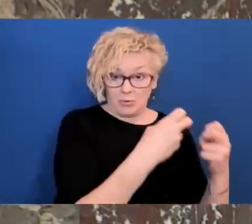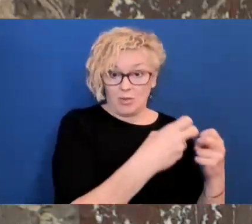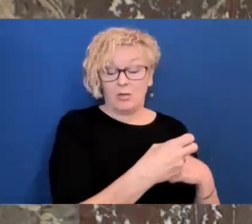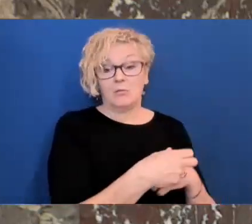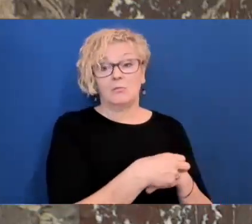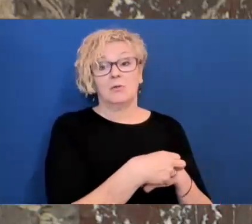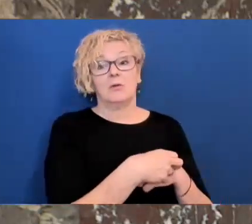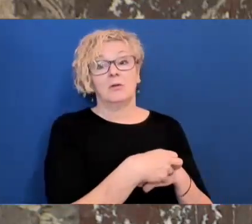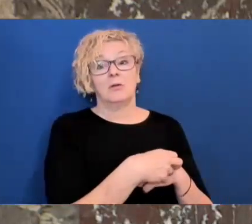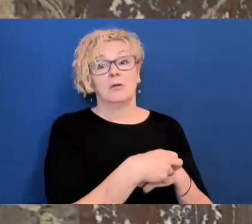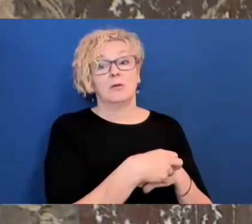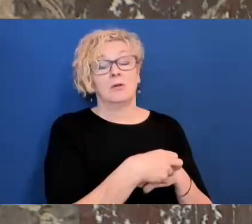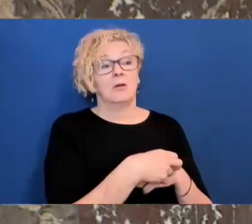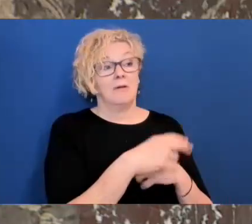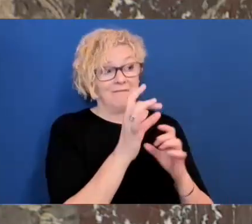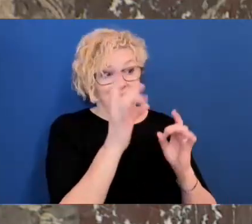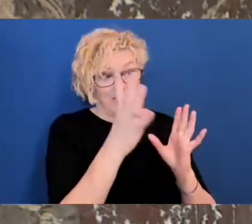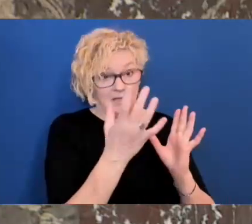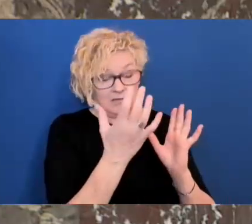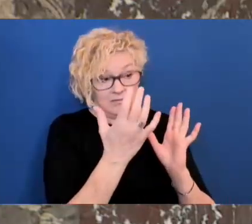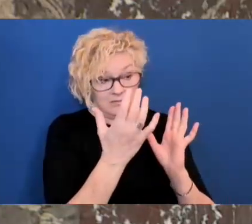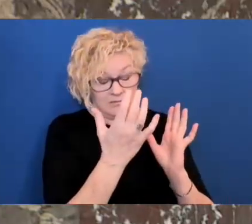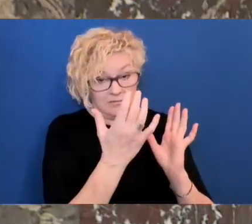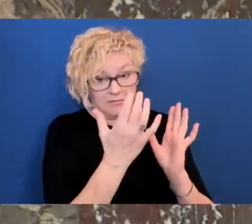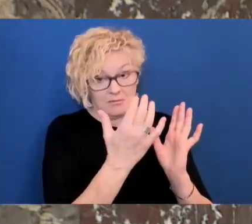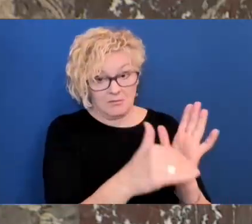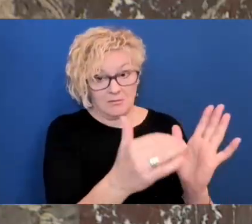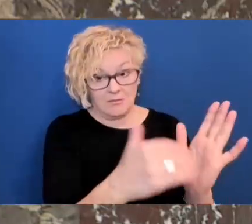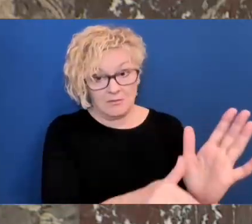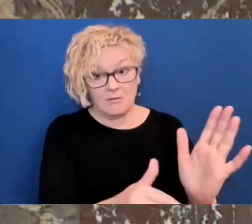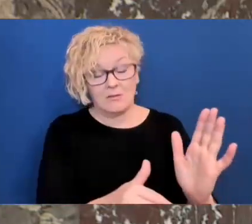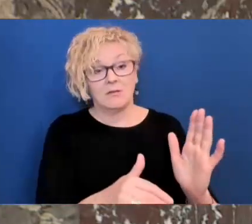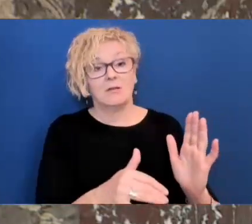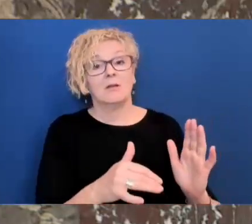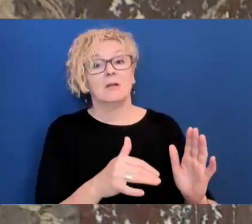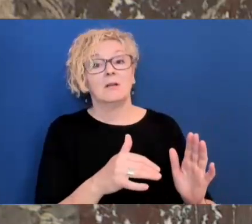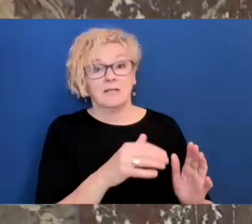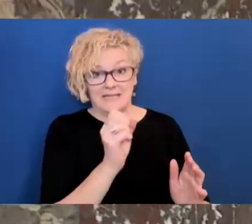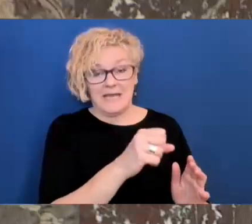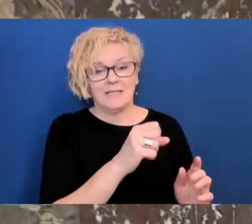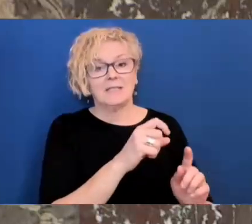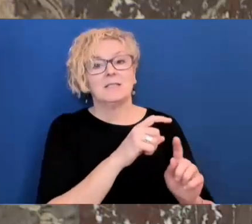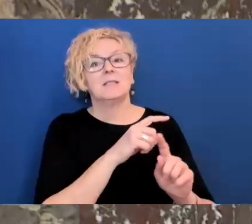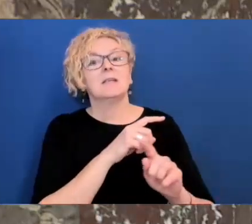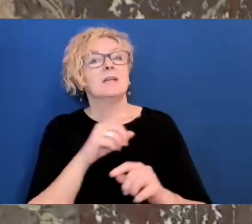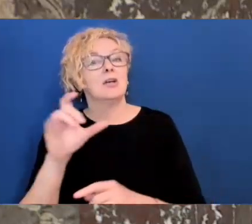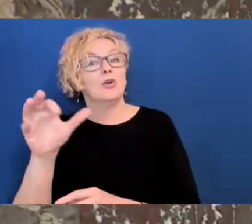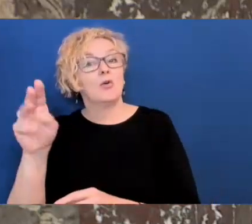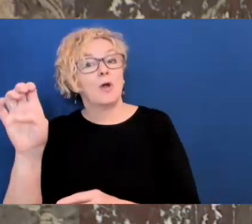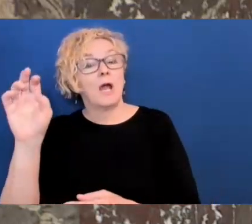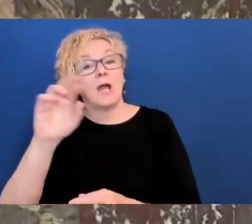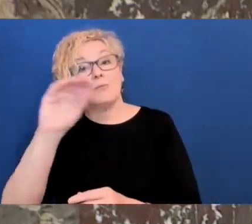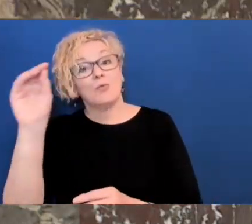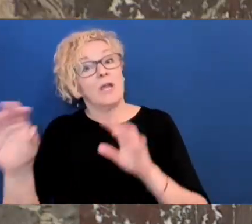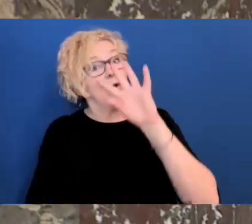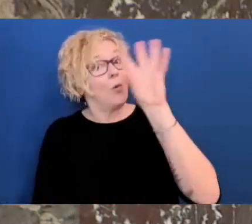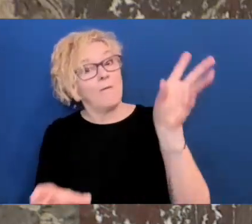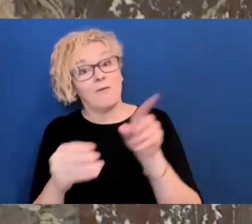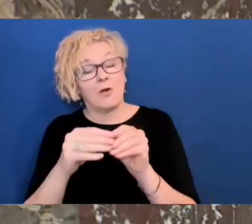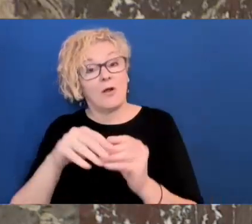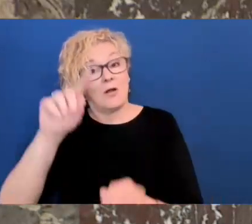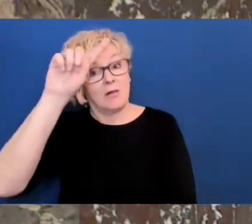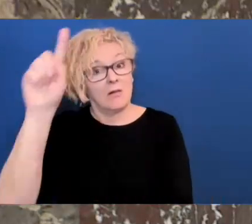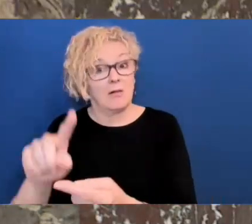rates in the province. And it's not enough. We've got to do more. In Vancouver, a 6% drop in overall crime, down